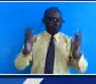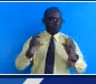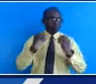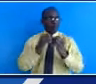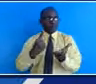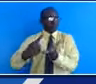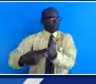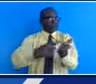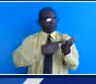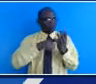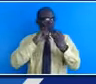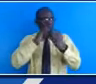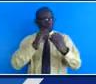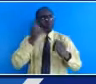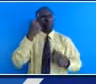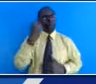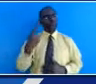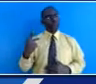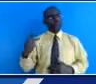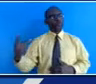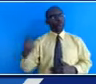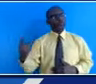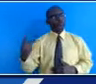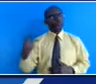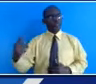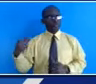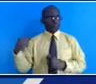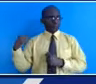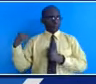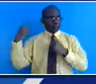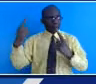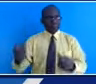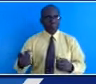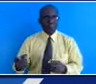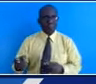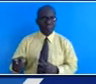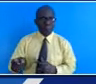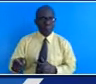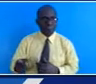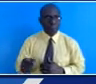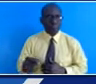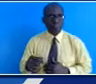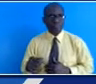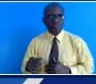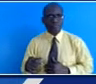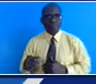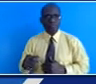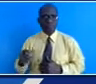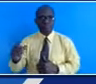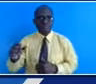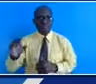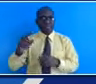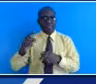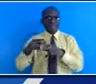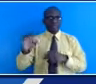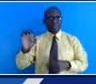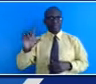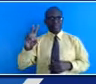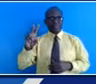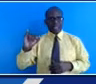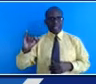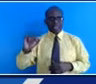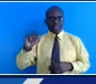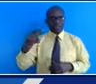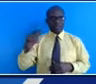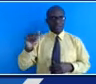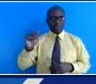now the executive vice president of Business Council of Westchester, working alongside Dr. Marcia Gordon, who heads that group,